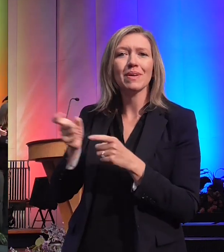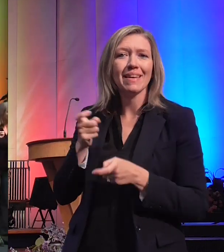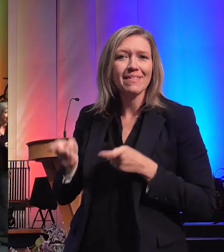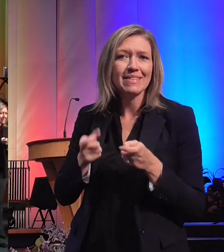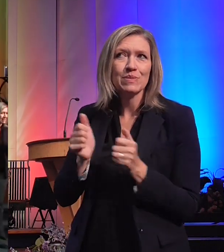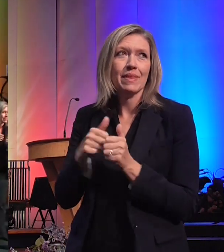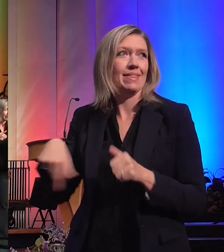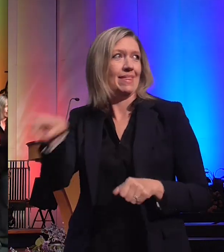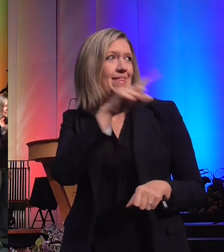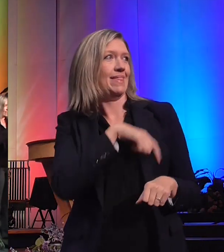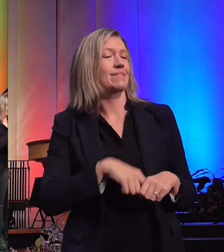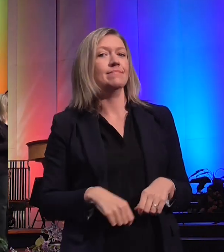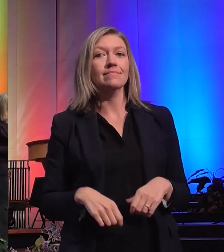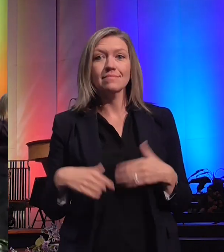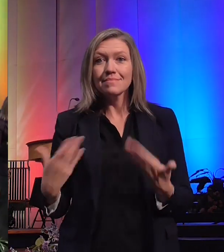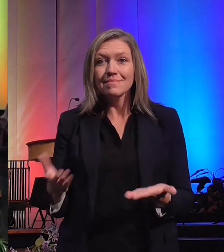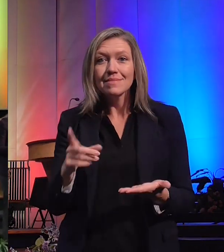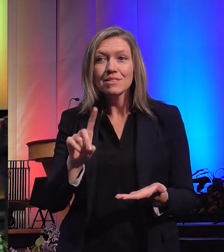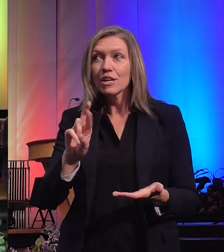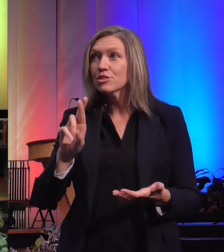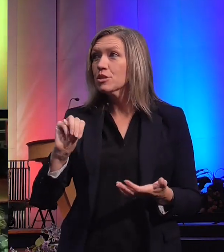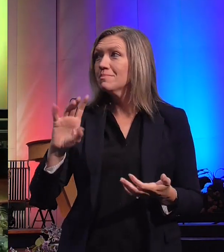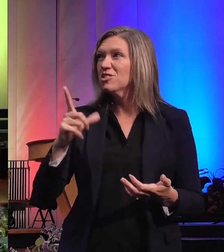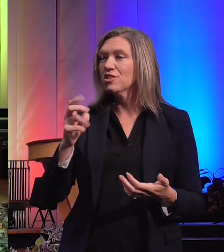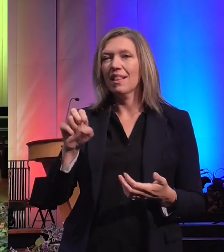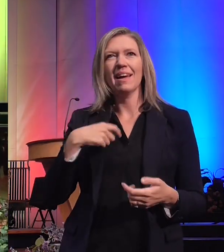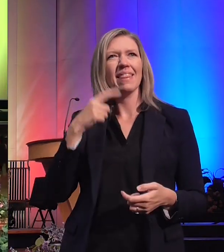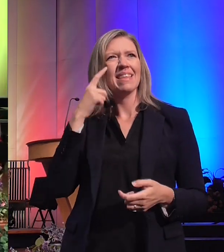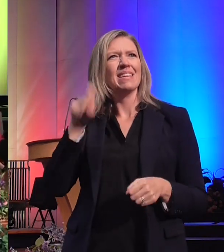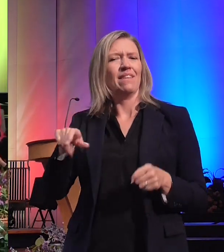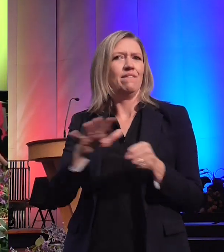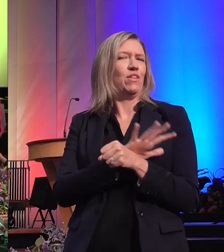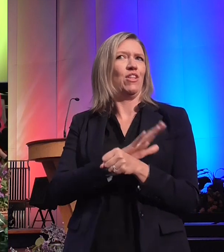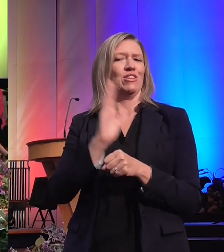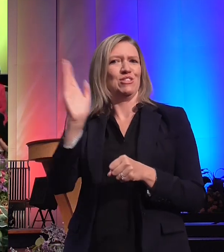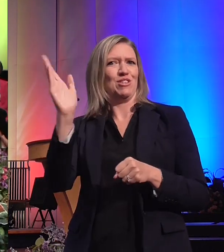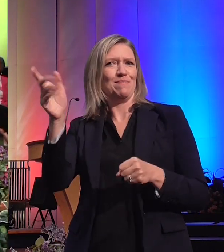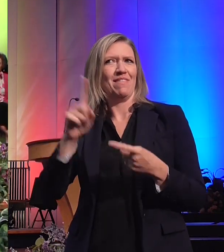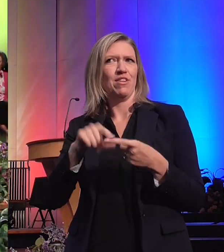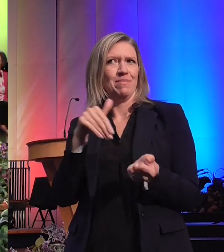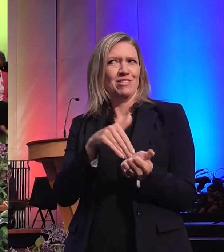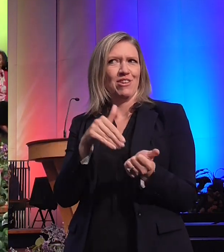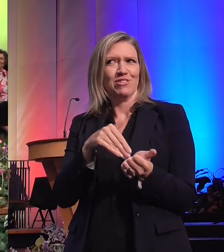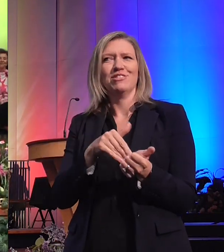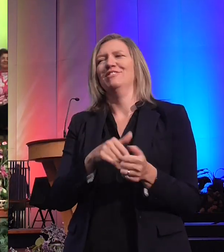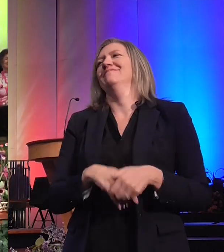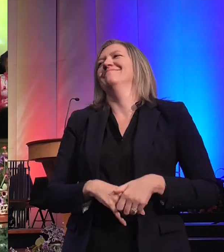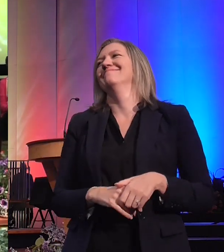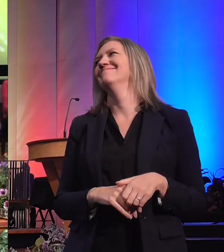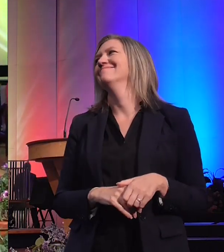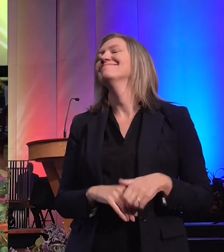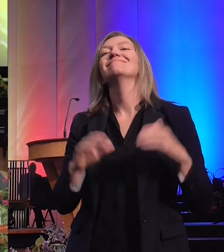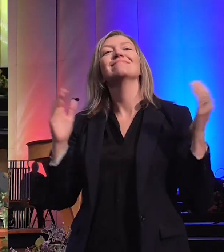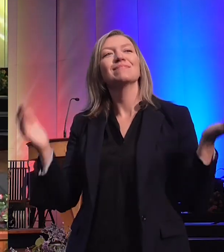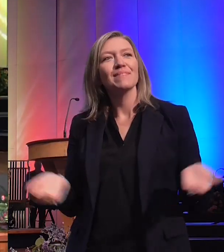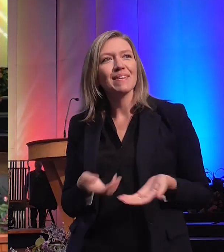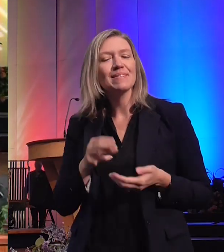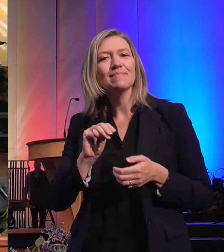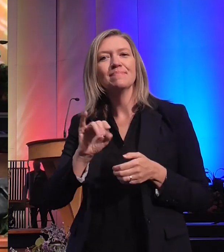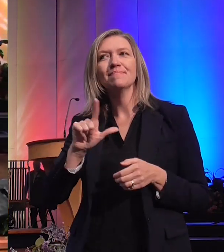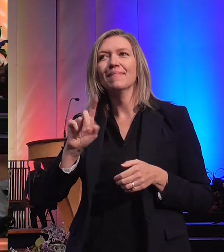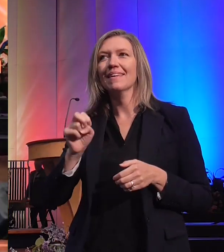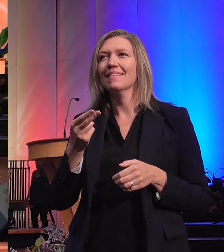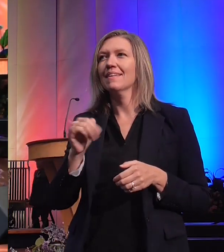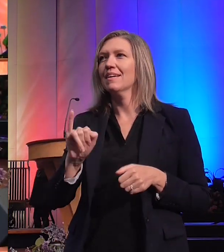us. How about Dr. Michelle? I think we need a full sermon from the doctor in these days. Welcome to Mile High